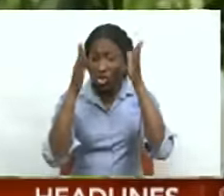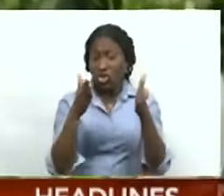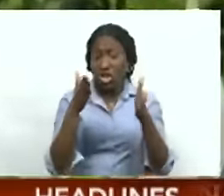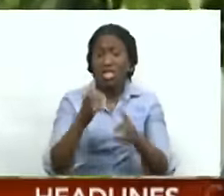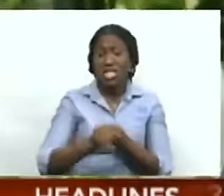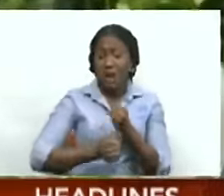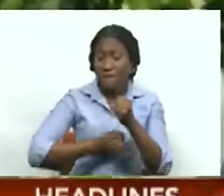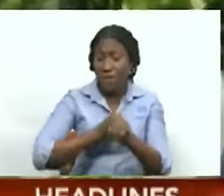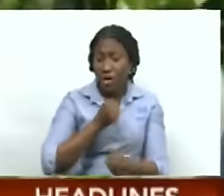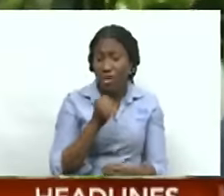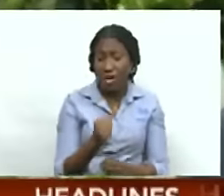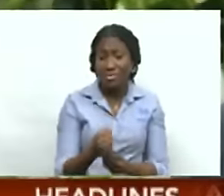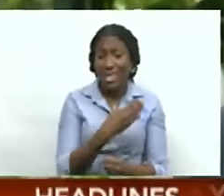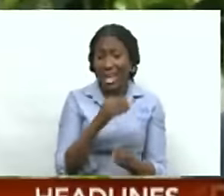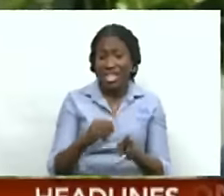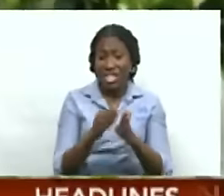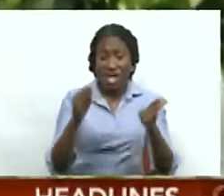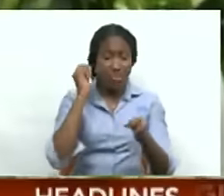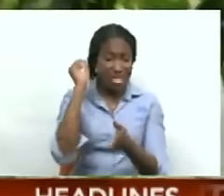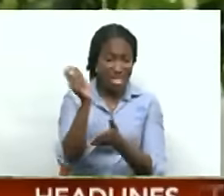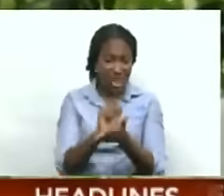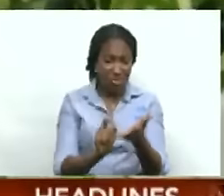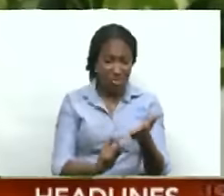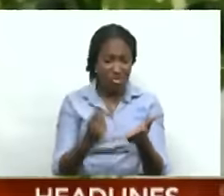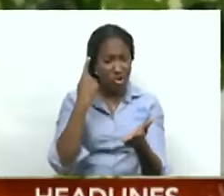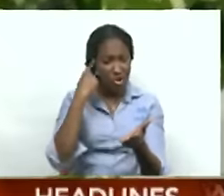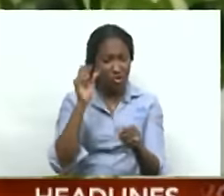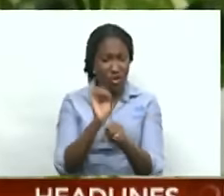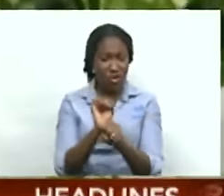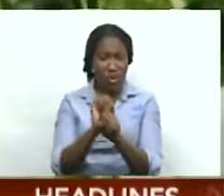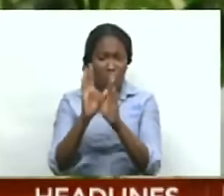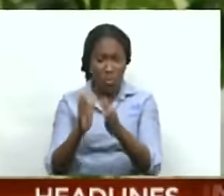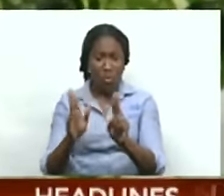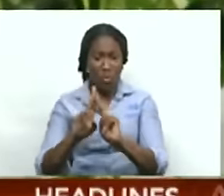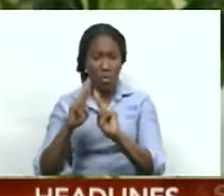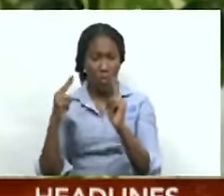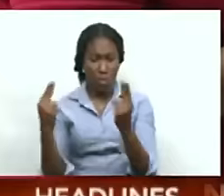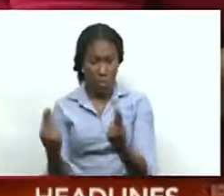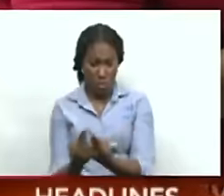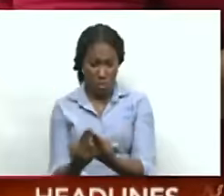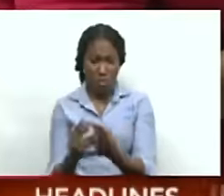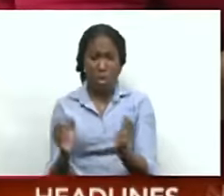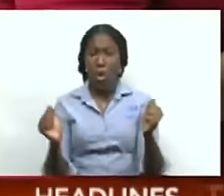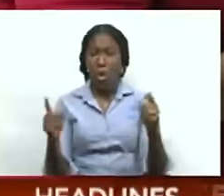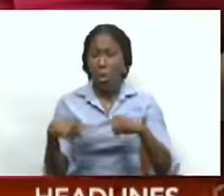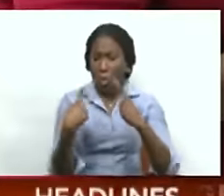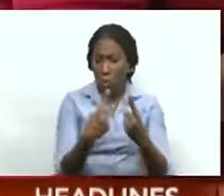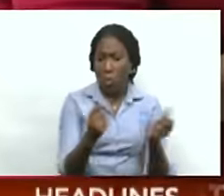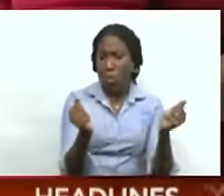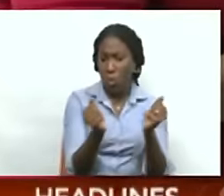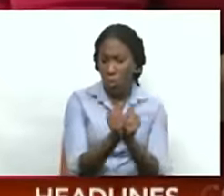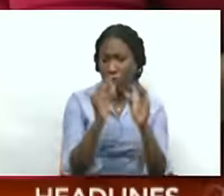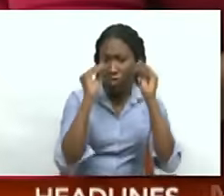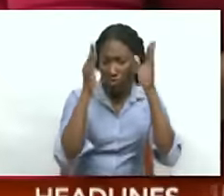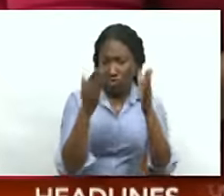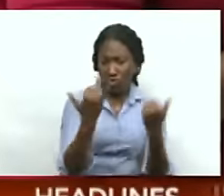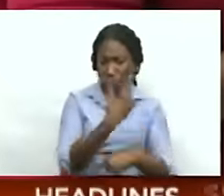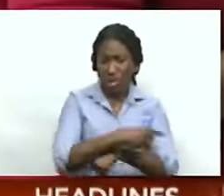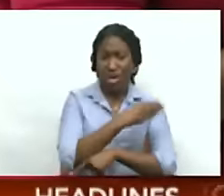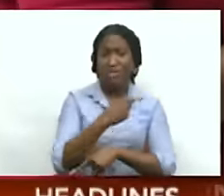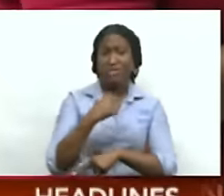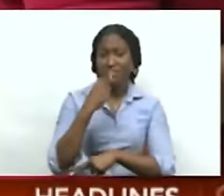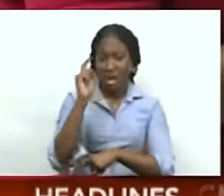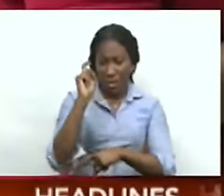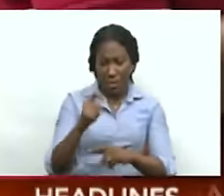Secretary of the Joint Trade Union Movement, Ozzy Warwick, accompanied Tutor today. He said teachers should be treated with more respect.